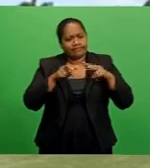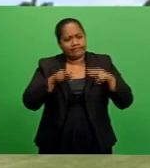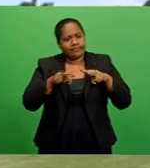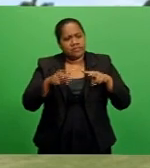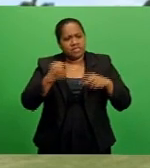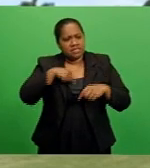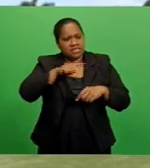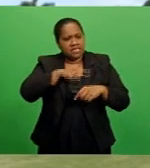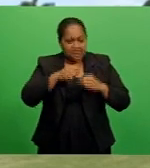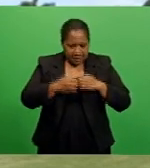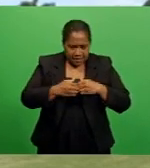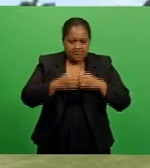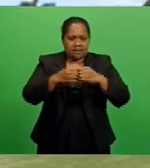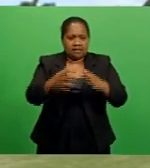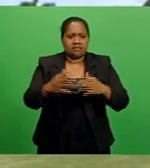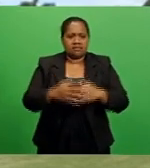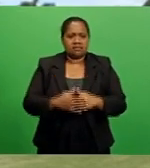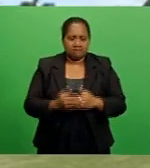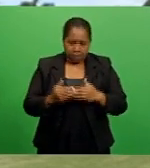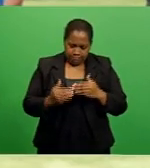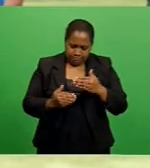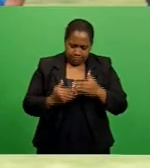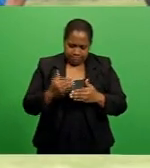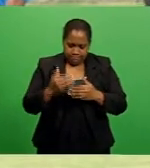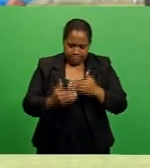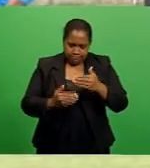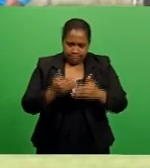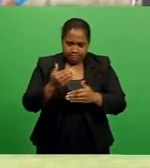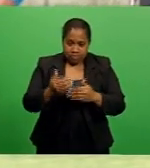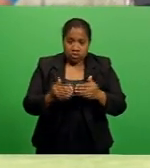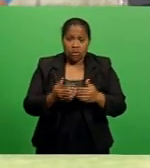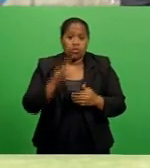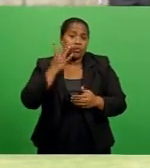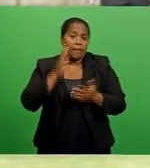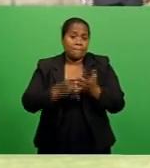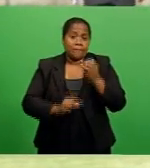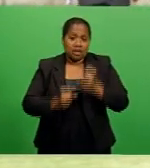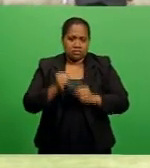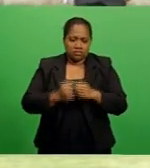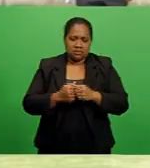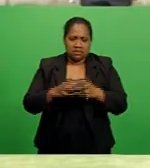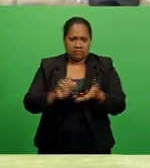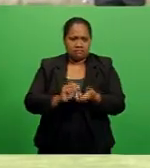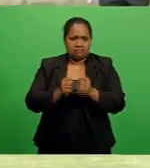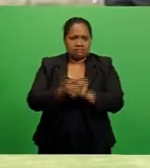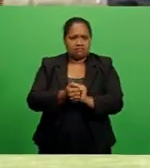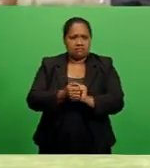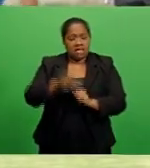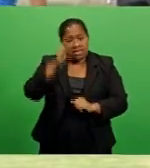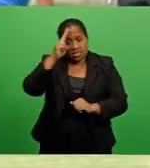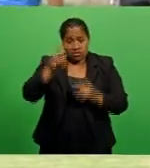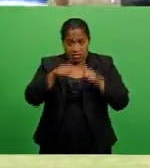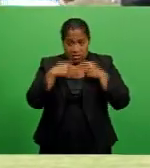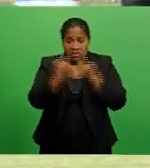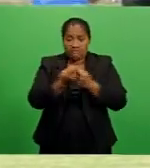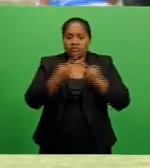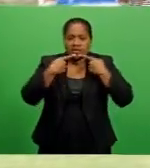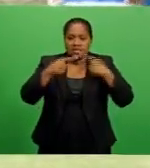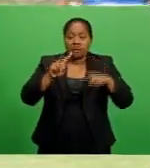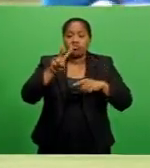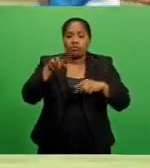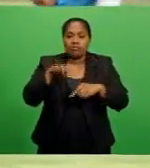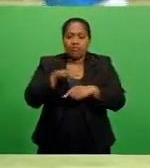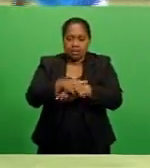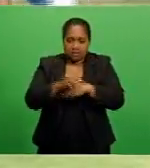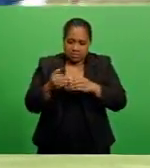get right through till March when we start our nationals. A national men's squad will be announced in 2 months, and one of the players aiming